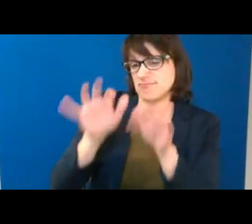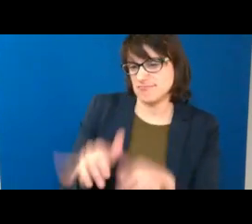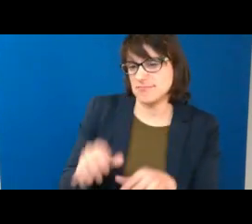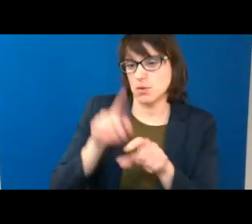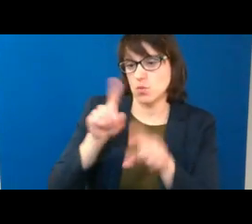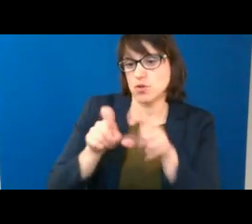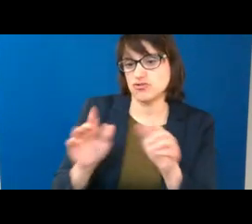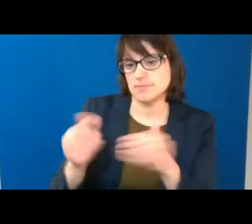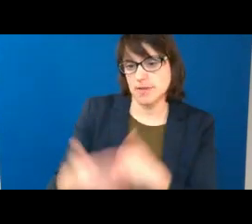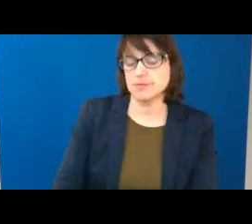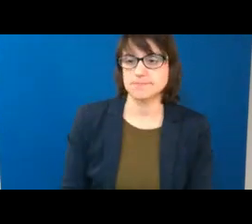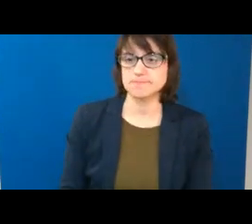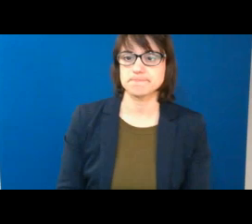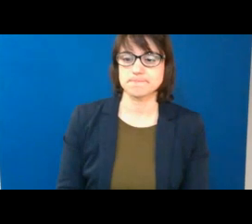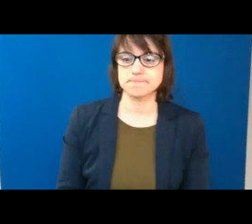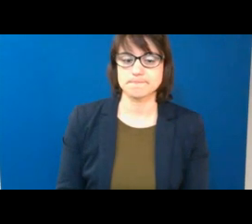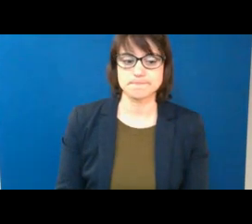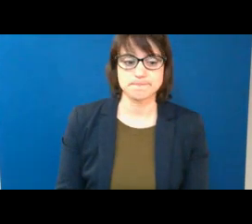them.